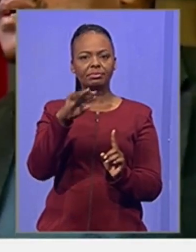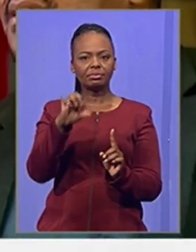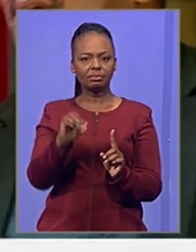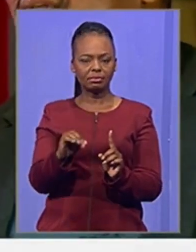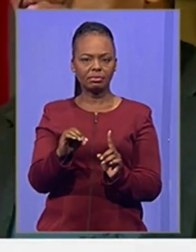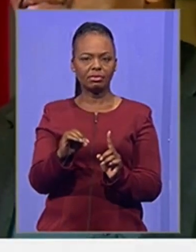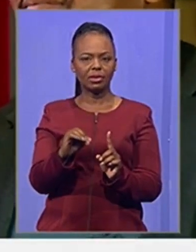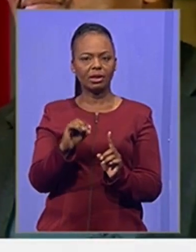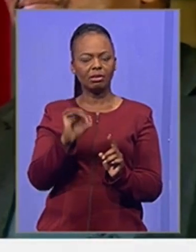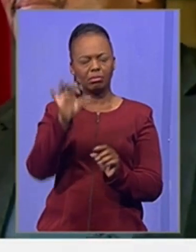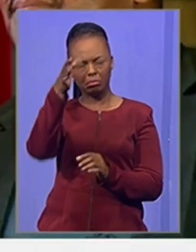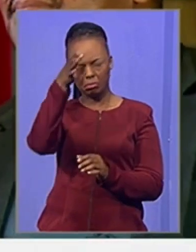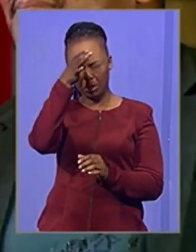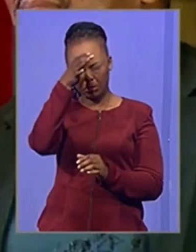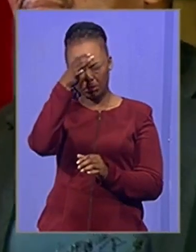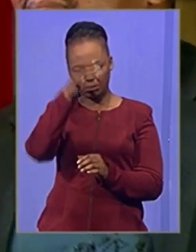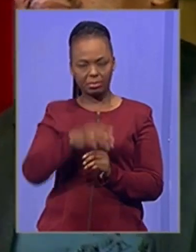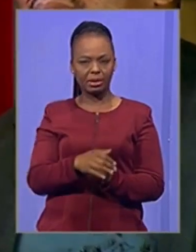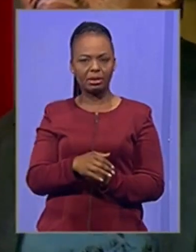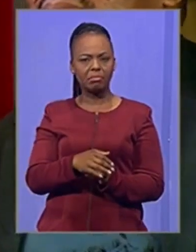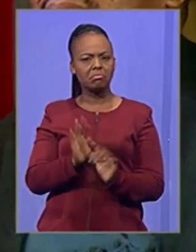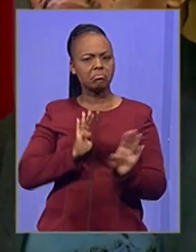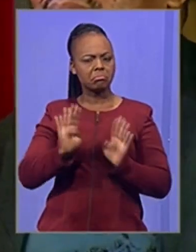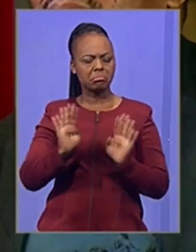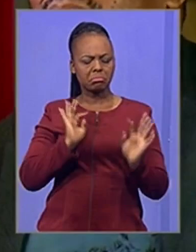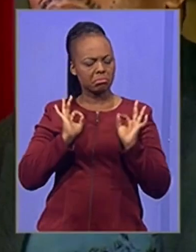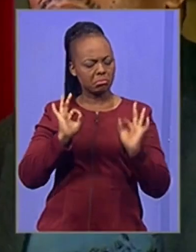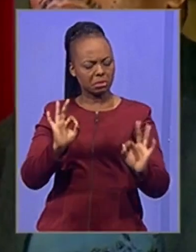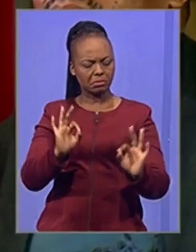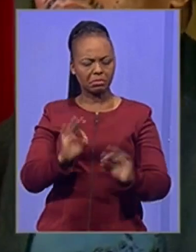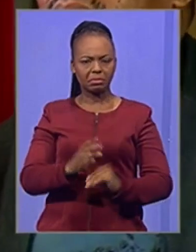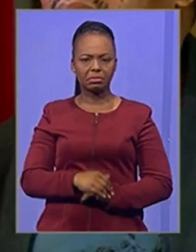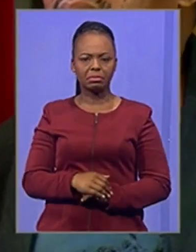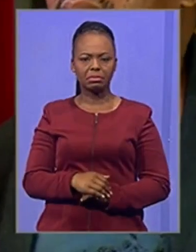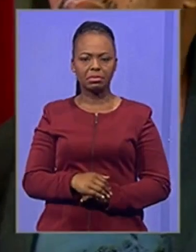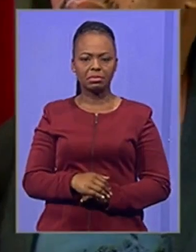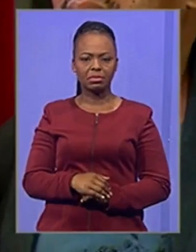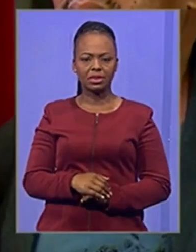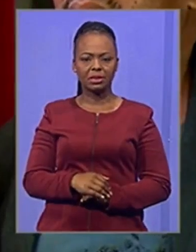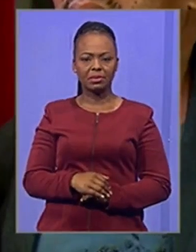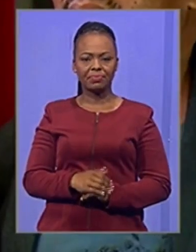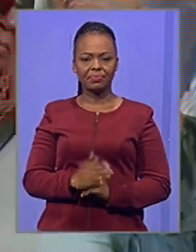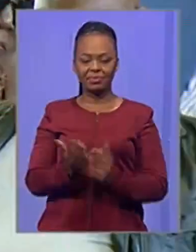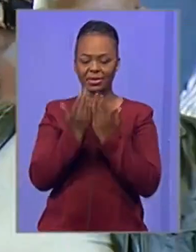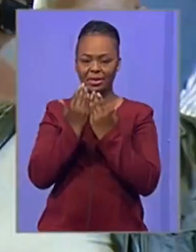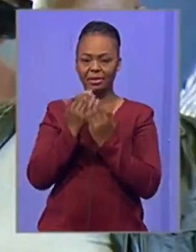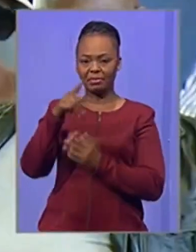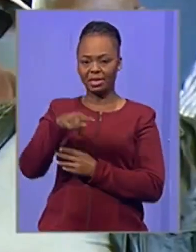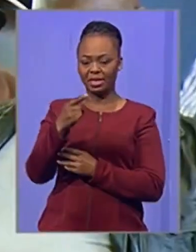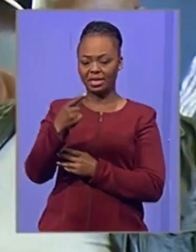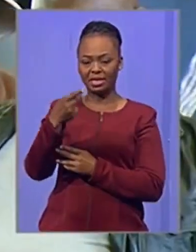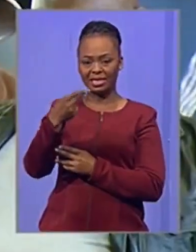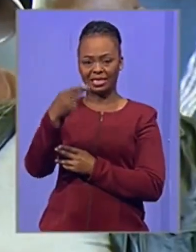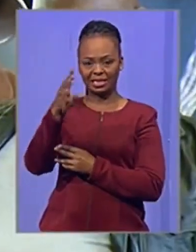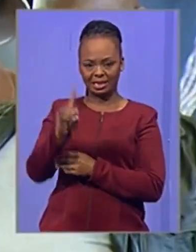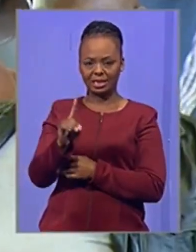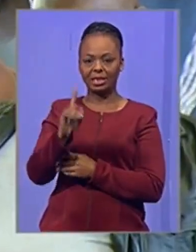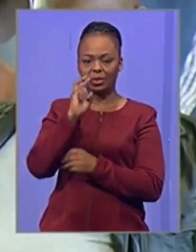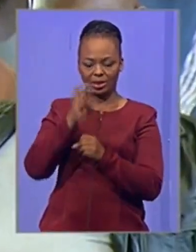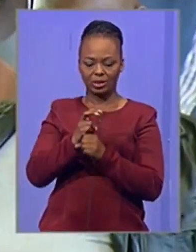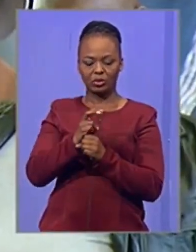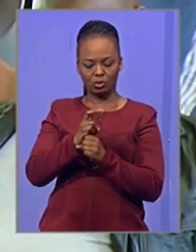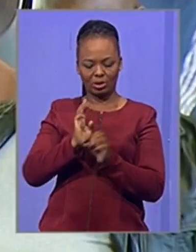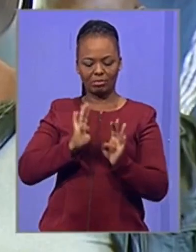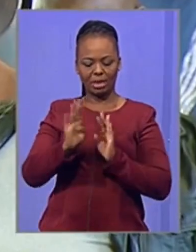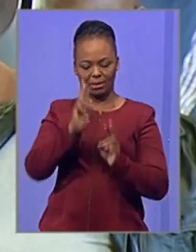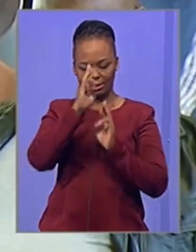was disciplined. I mean, you don't get to do your doctoral studies without being disciplined. You don't get to do that.